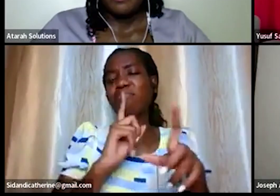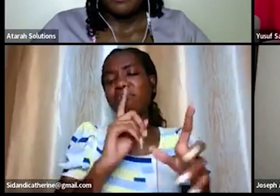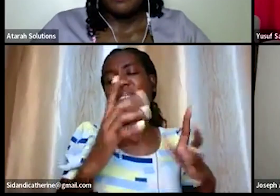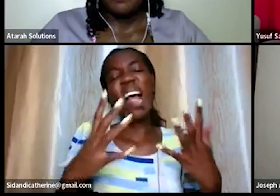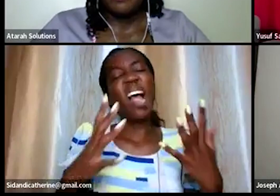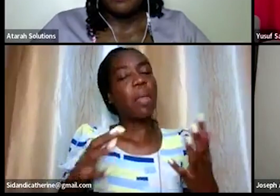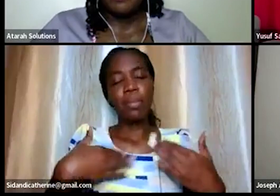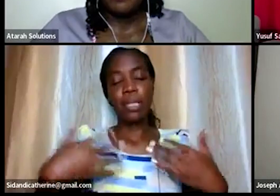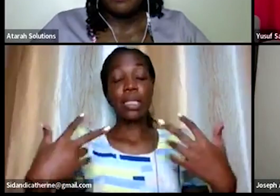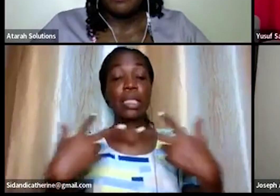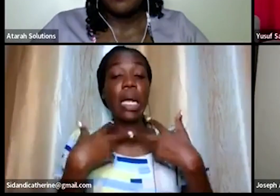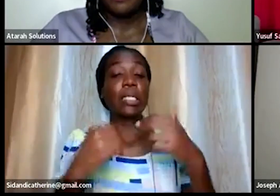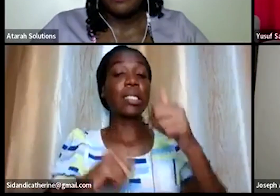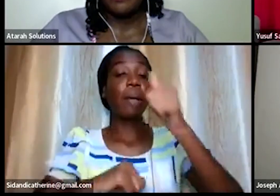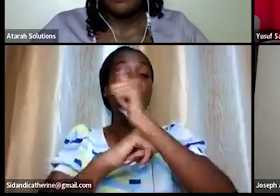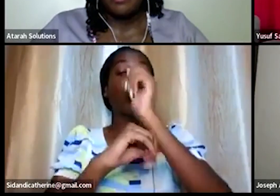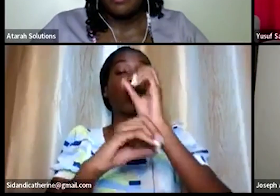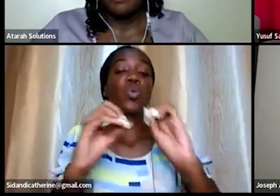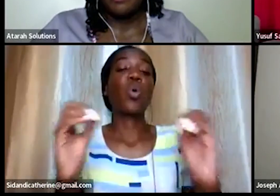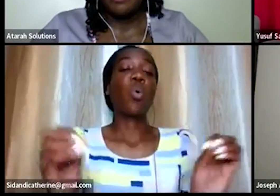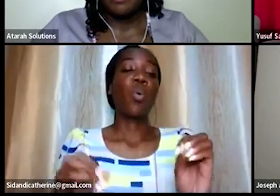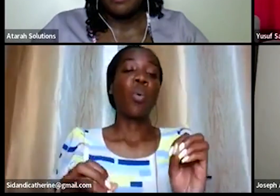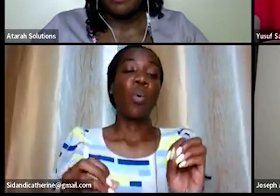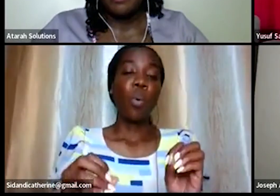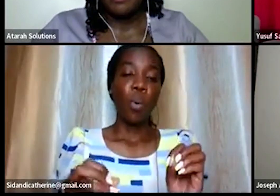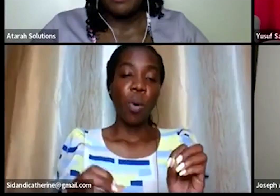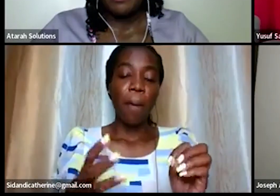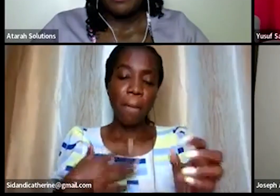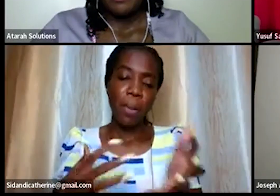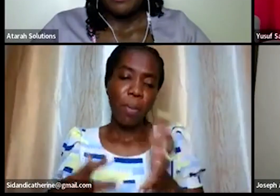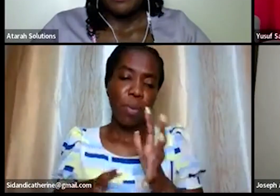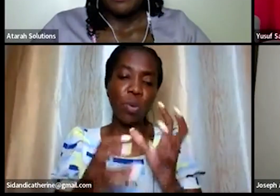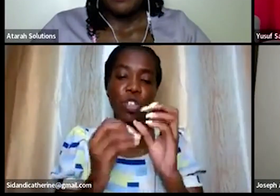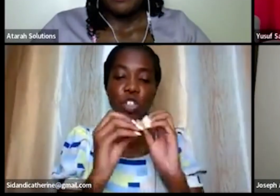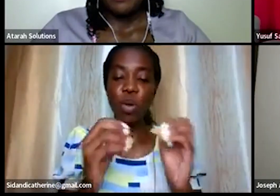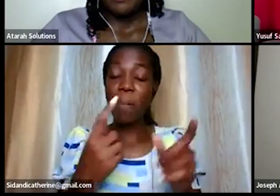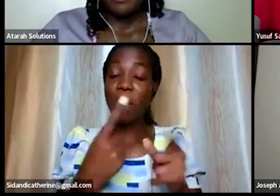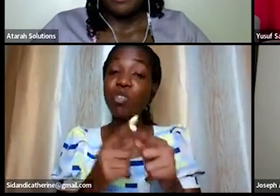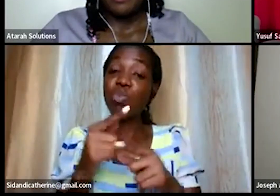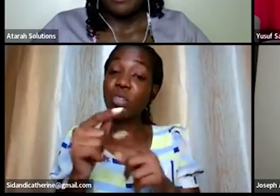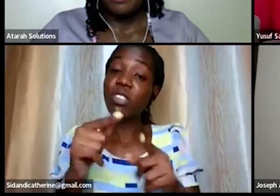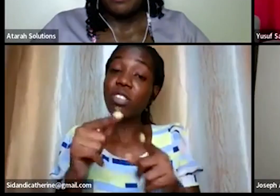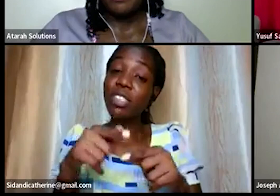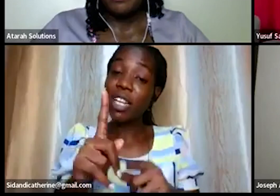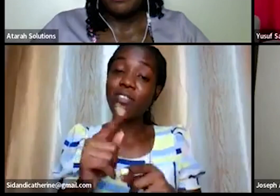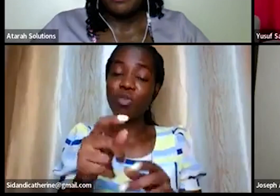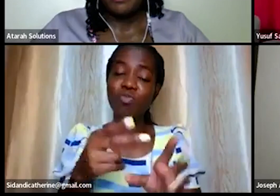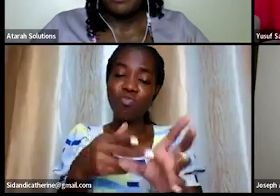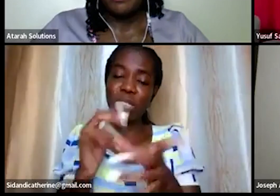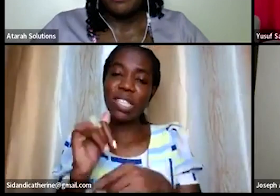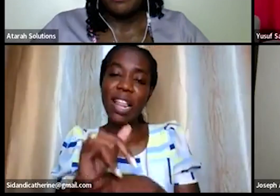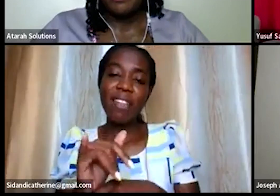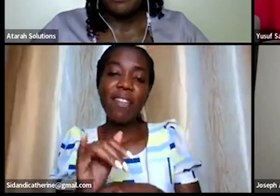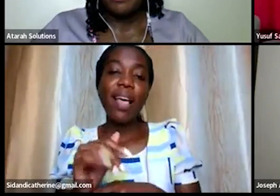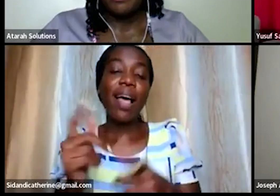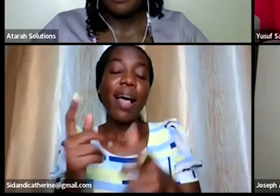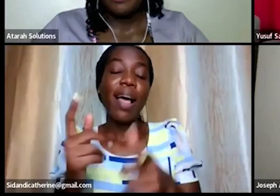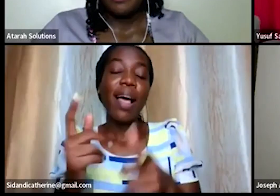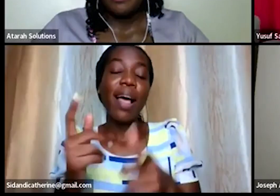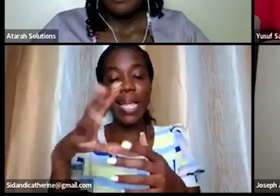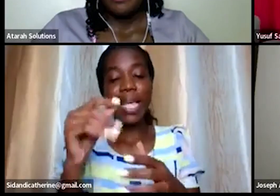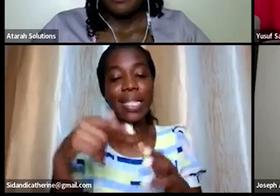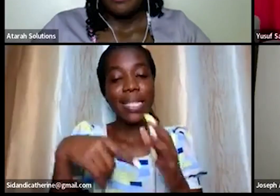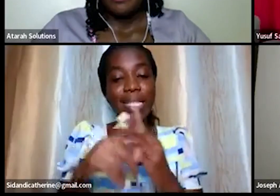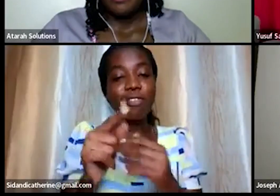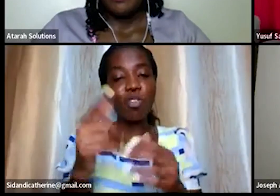not supported, I'm not pushed. It's yourself to unpack yourself, to find yourself where you belong, and you can